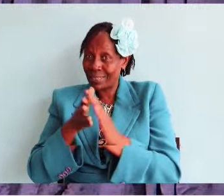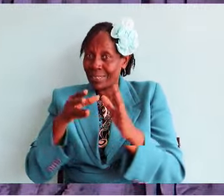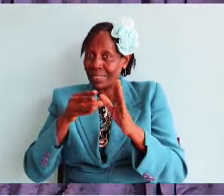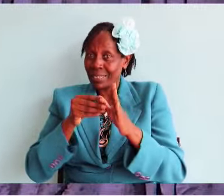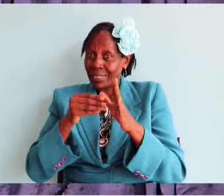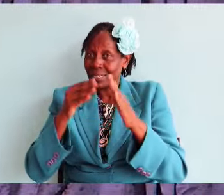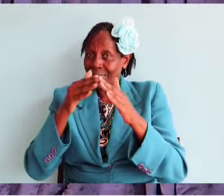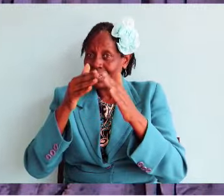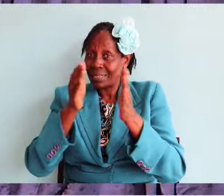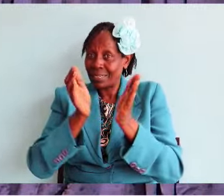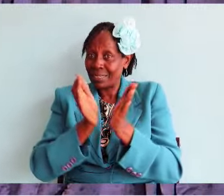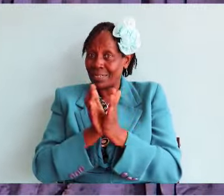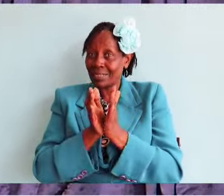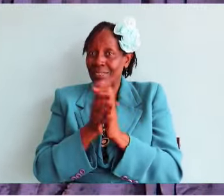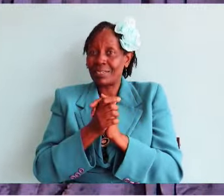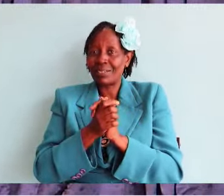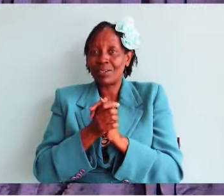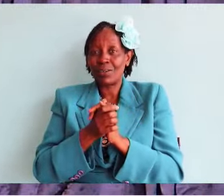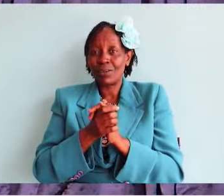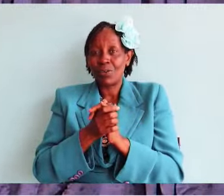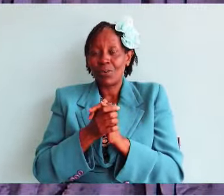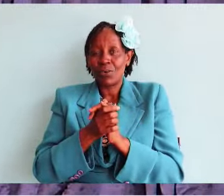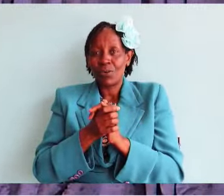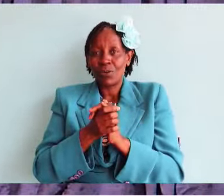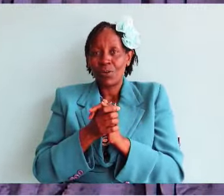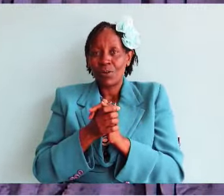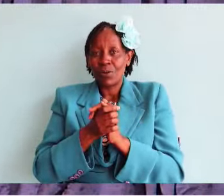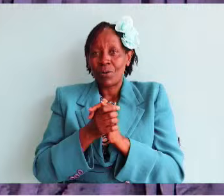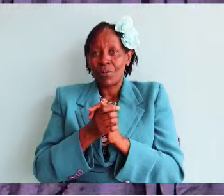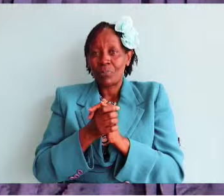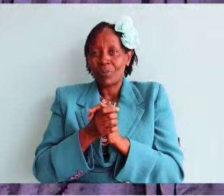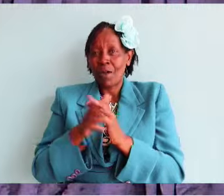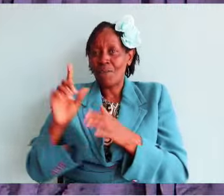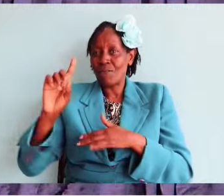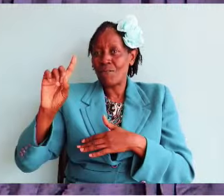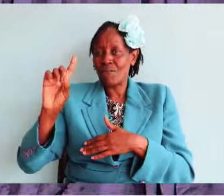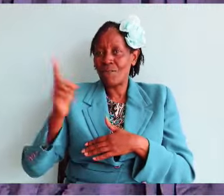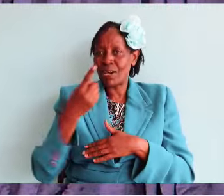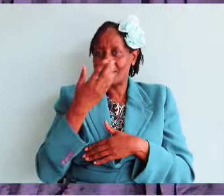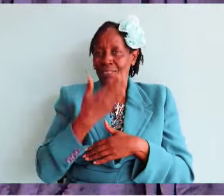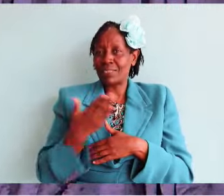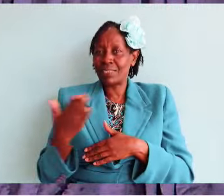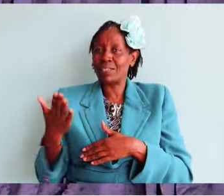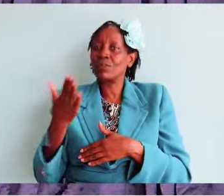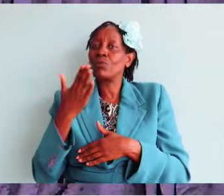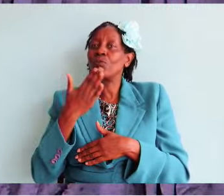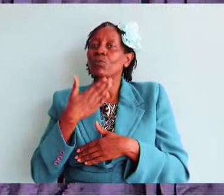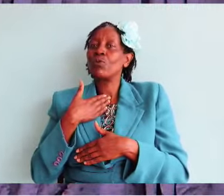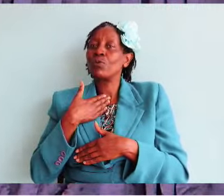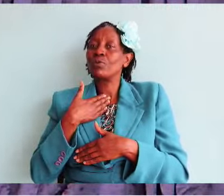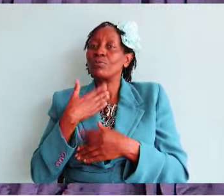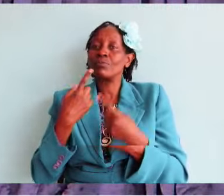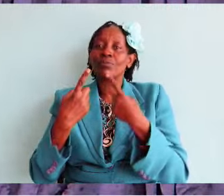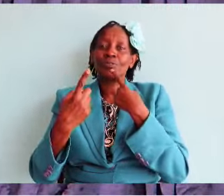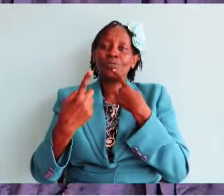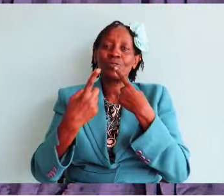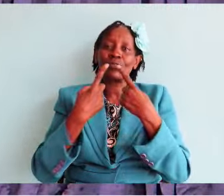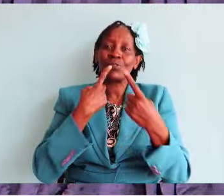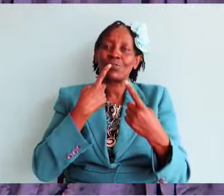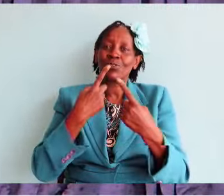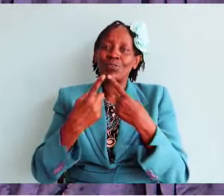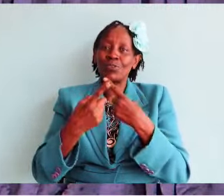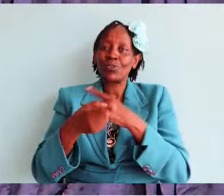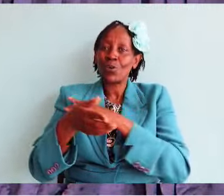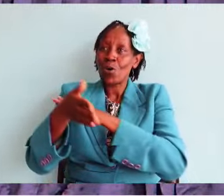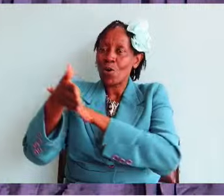That is the topic for our sermon today. But the first thing that I want to talk about is God's call to